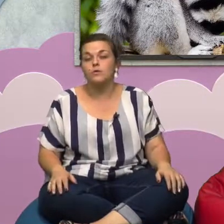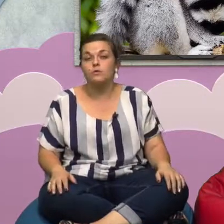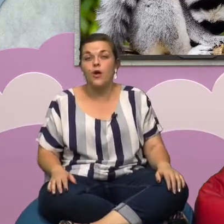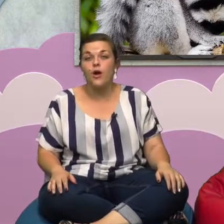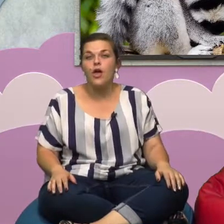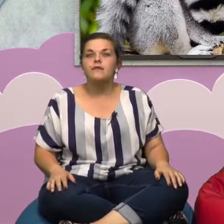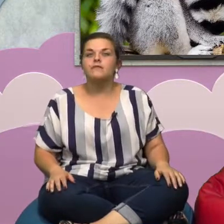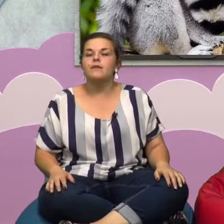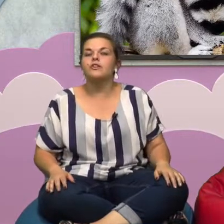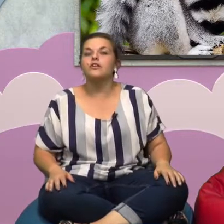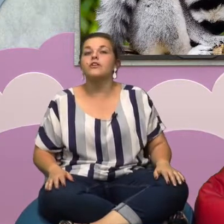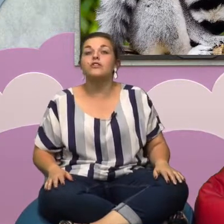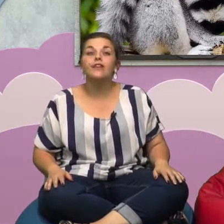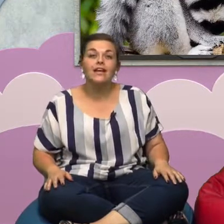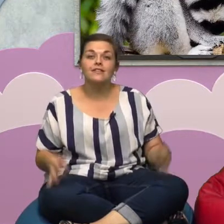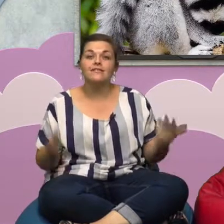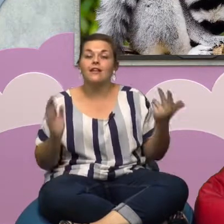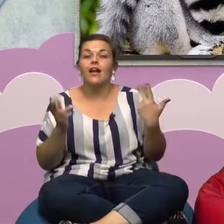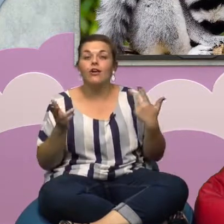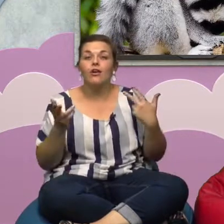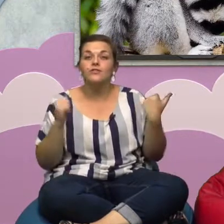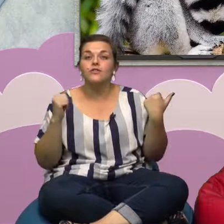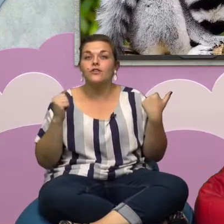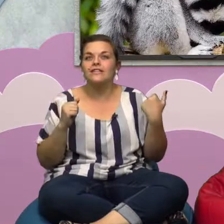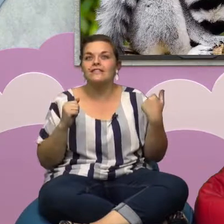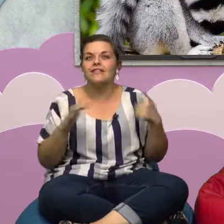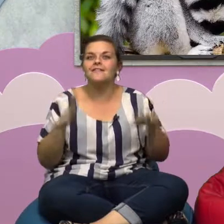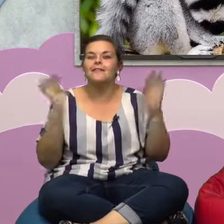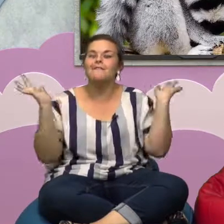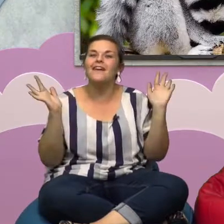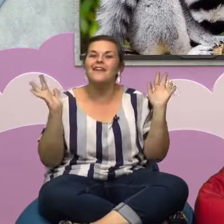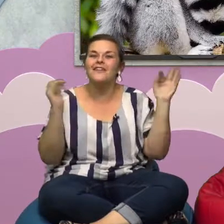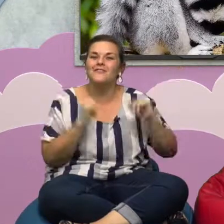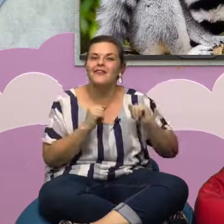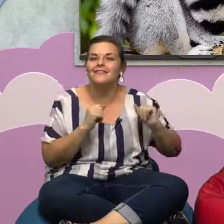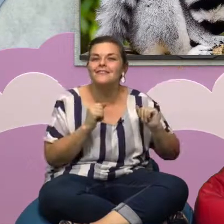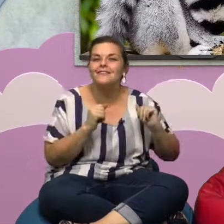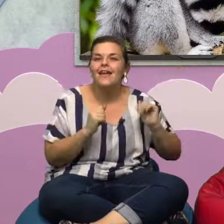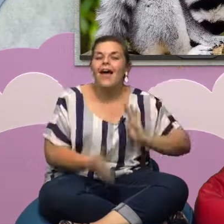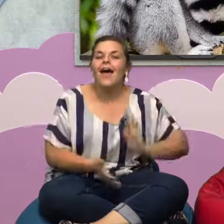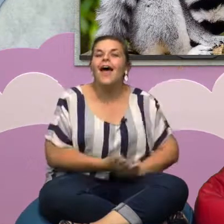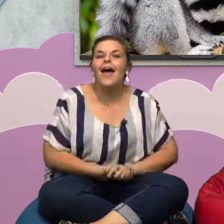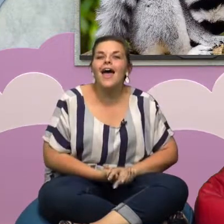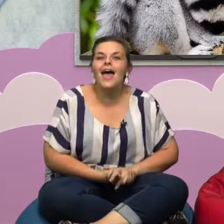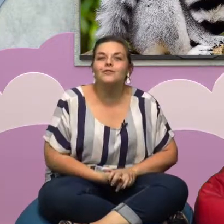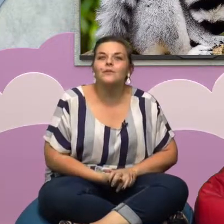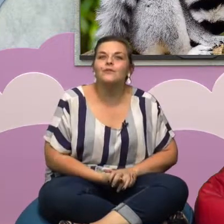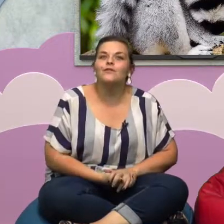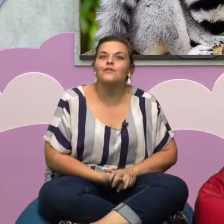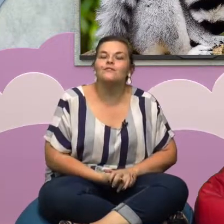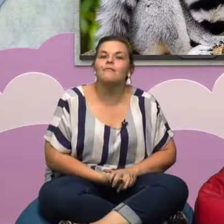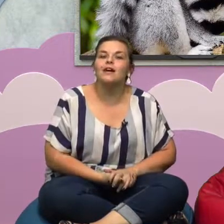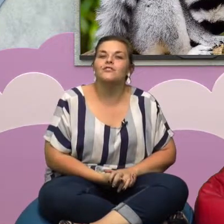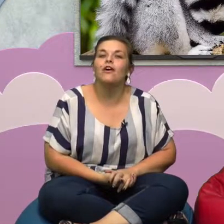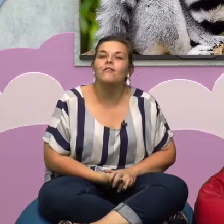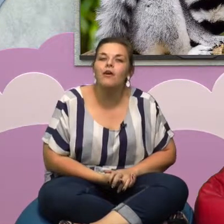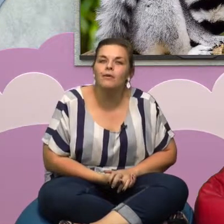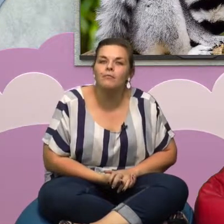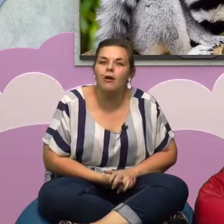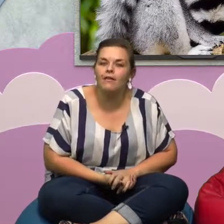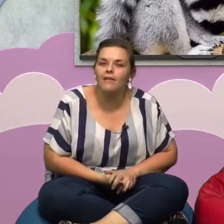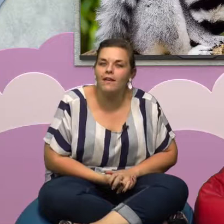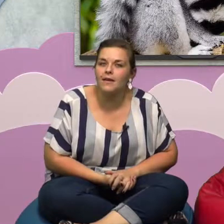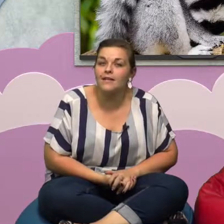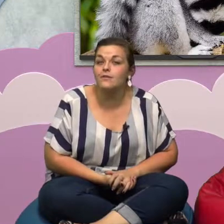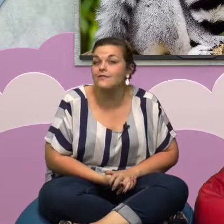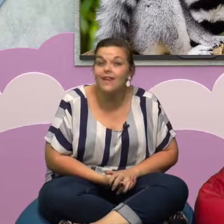school tomorrow. So make sure you do catch us at 9 o'clock so you can see some fun new faces. And we also need to remind you of our Wee